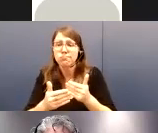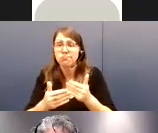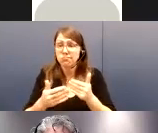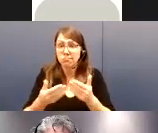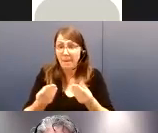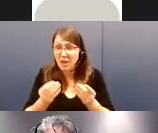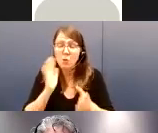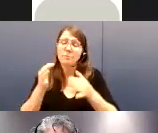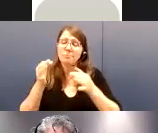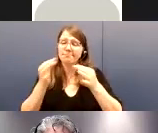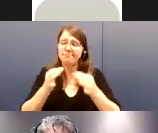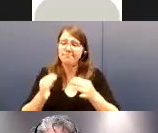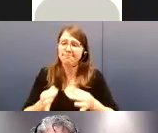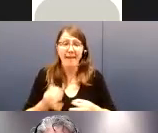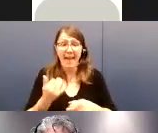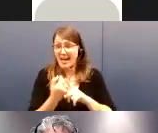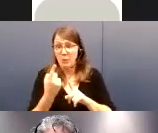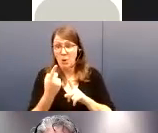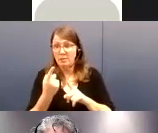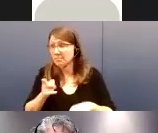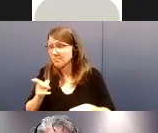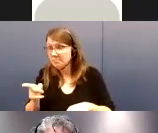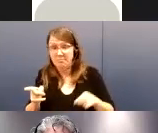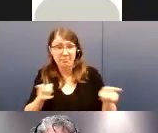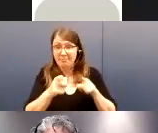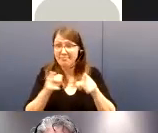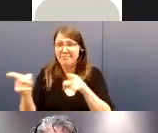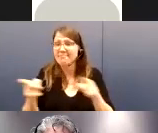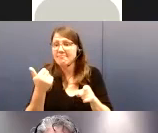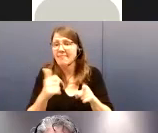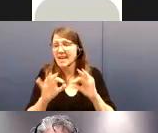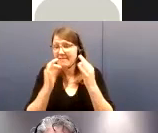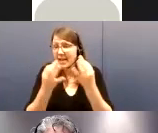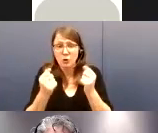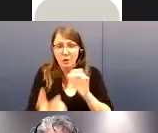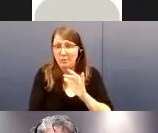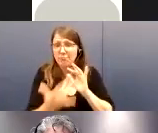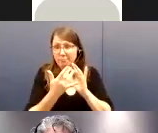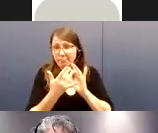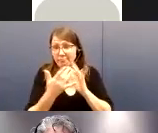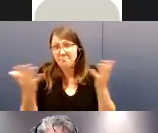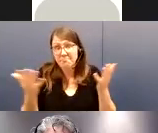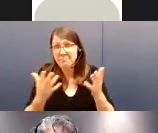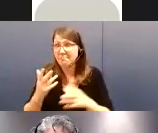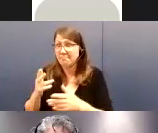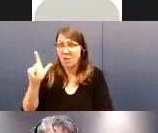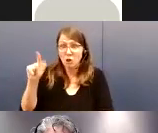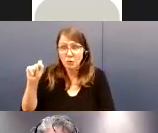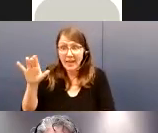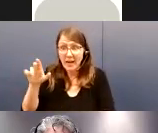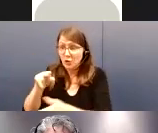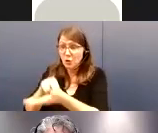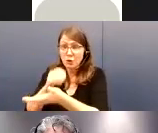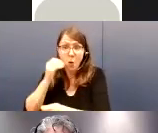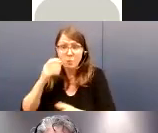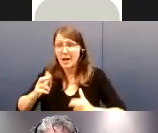And anybody can initiate. So I've been initiated by care homes, agencies, the older adult themselves,